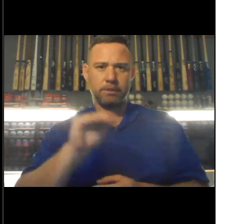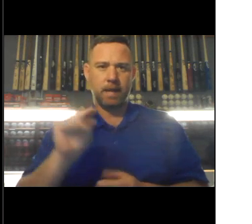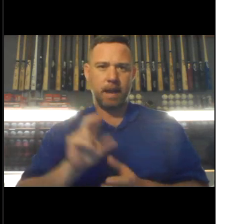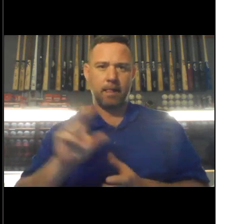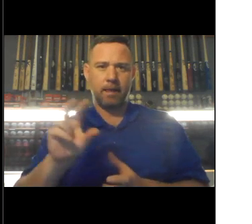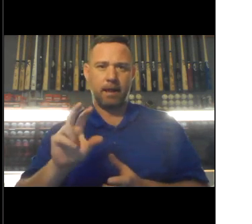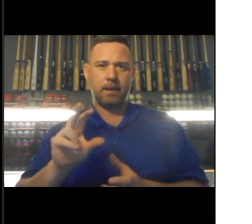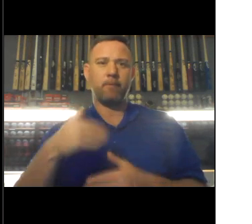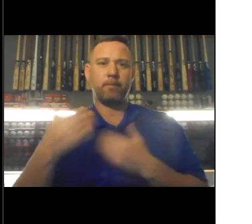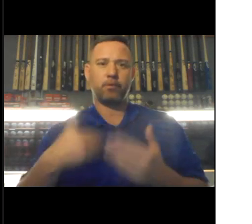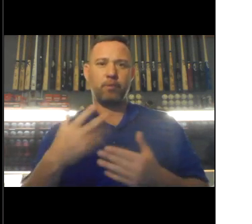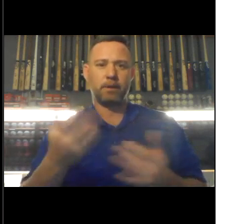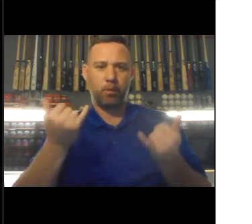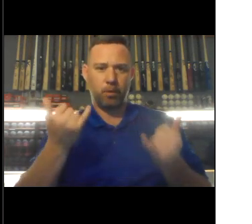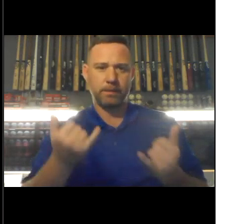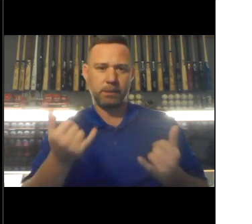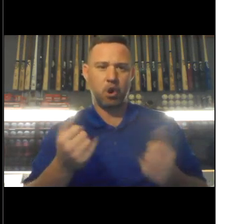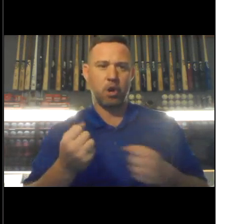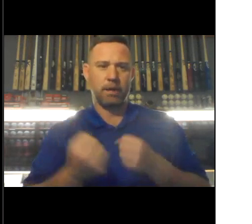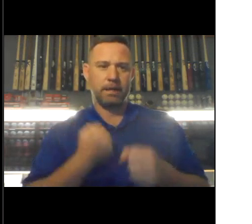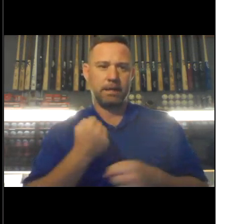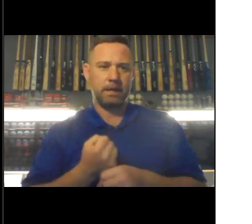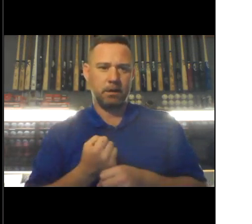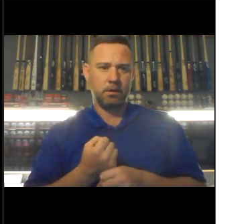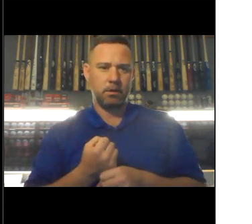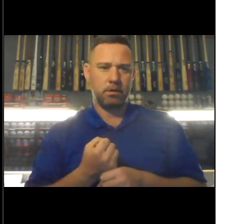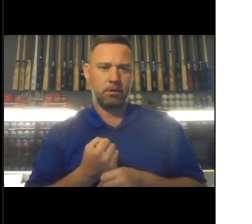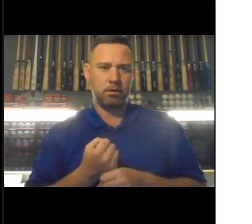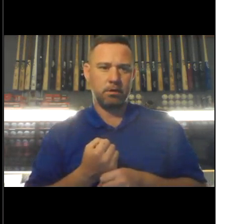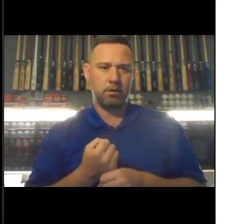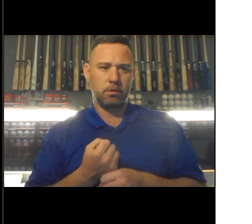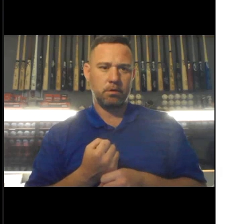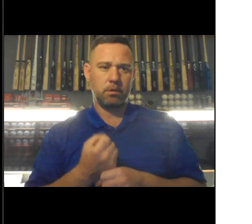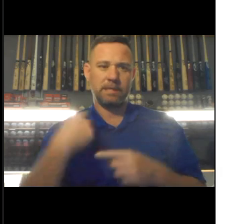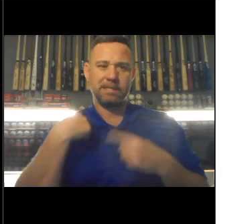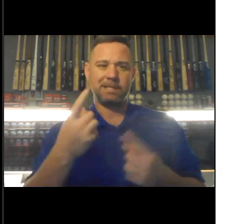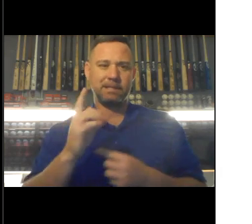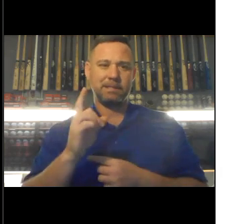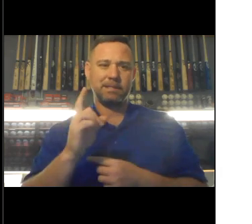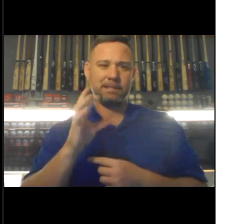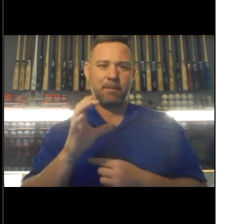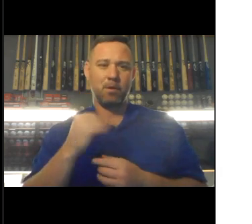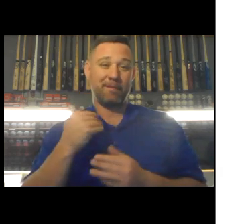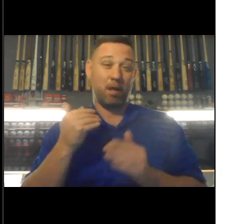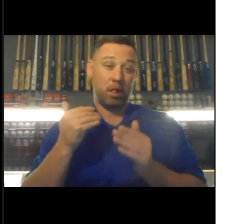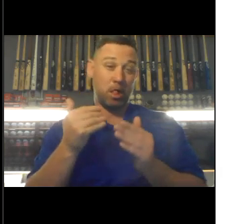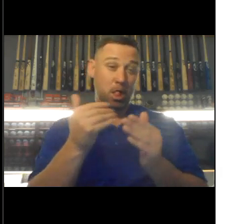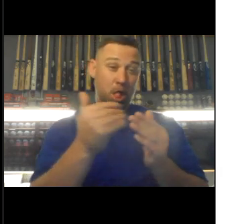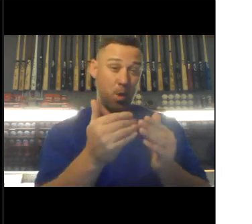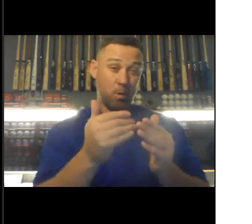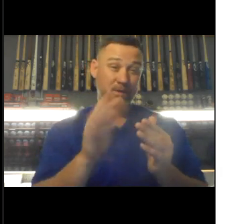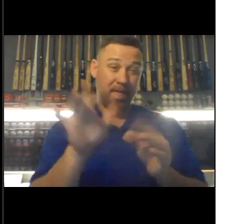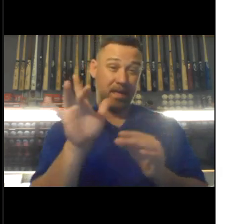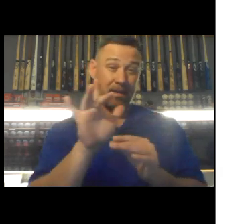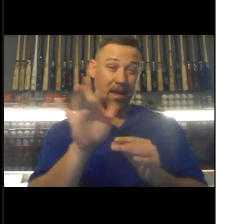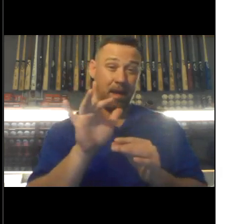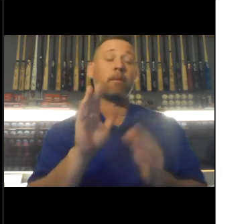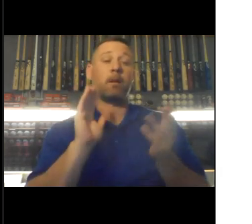we have progressed through the current fiscal year. You can see it just since December, we've closed the gap when we're comparing to the most